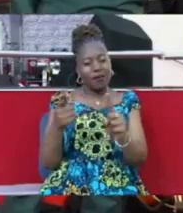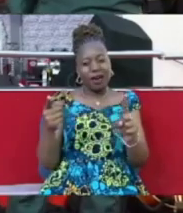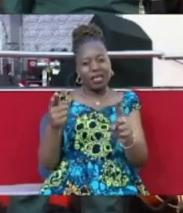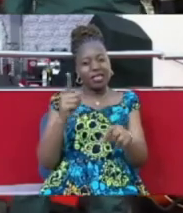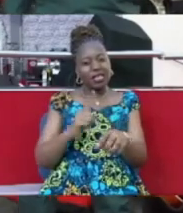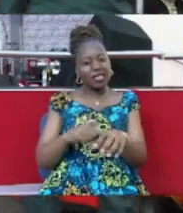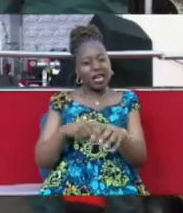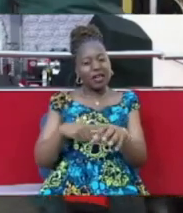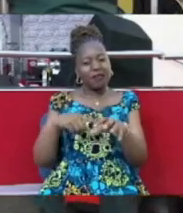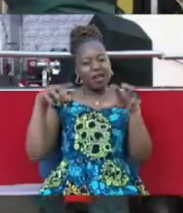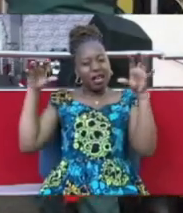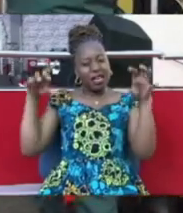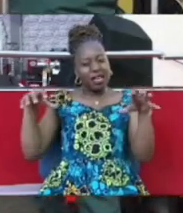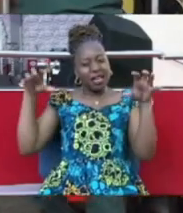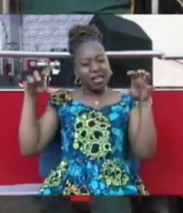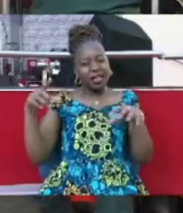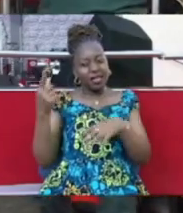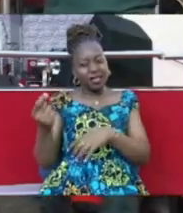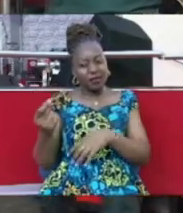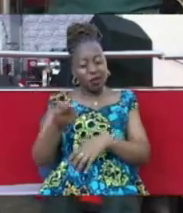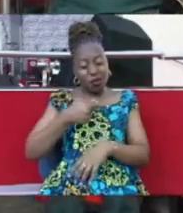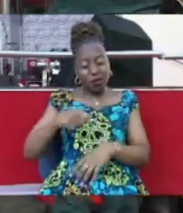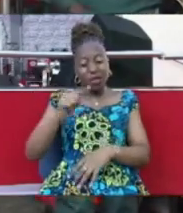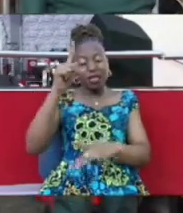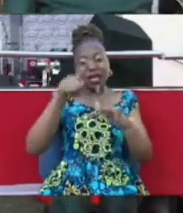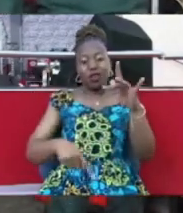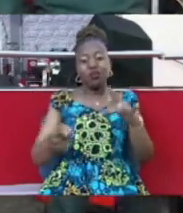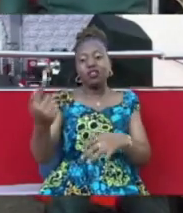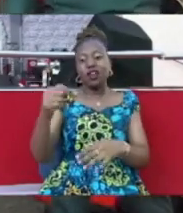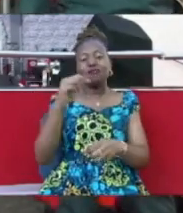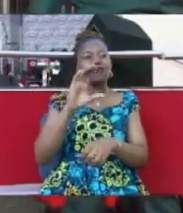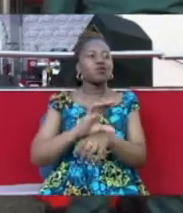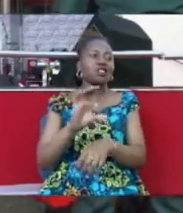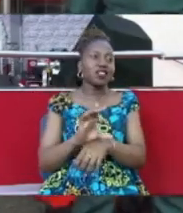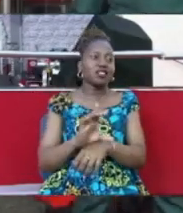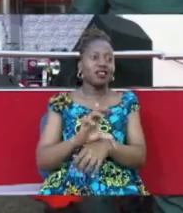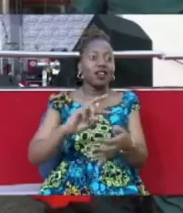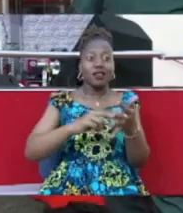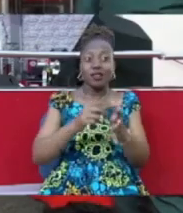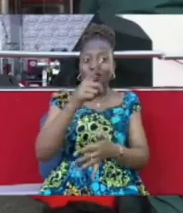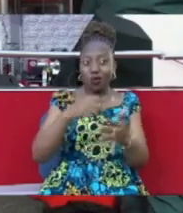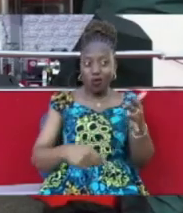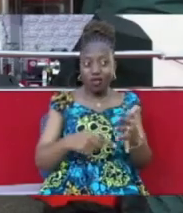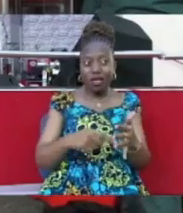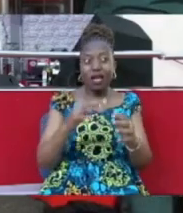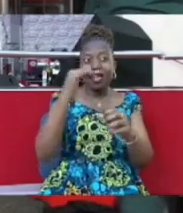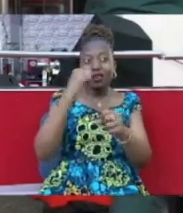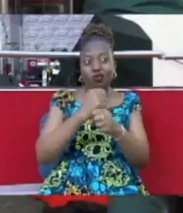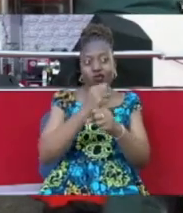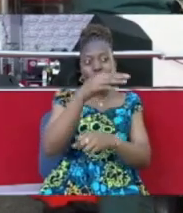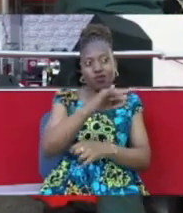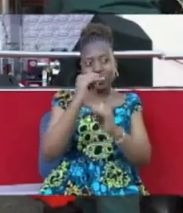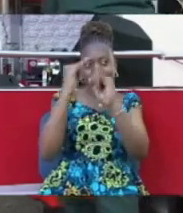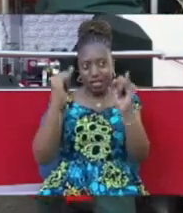we cannot come to church. Now that's a God. Praise the name of the Lord. We